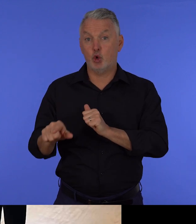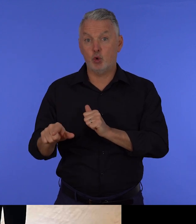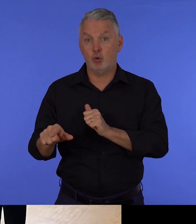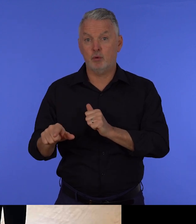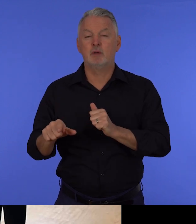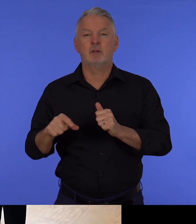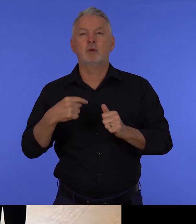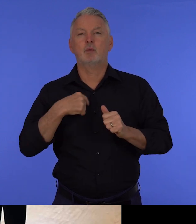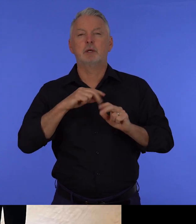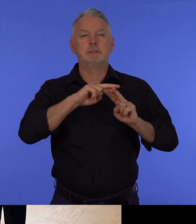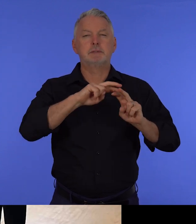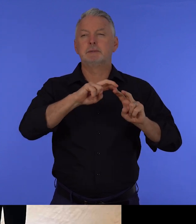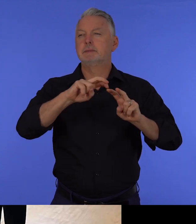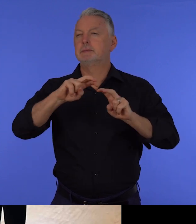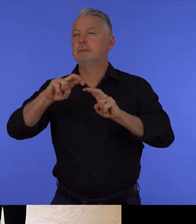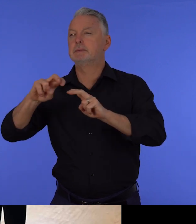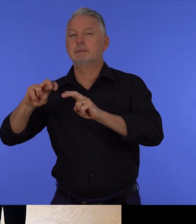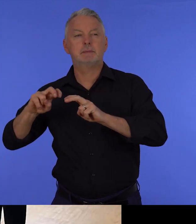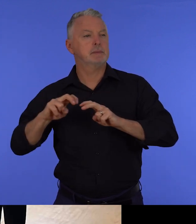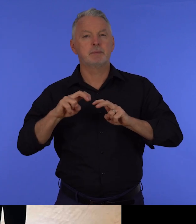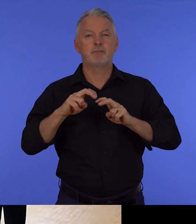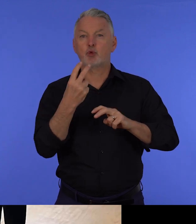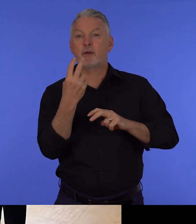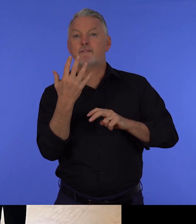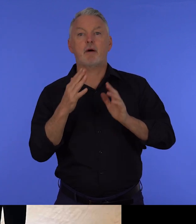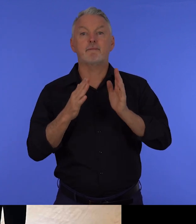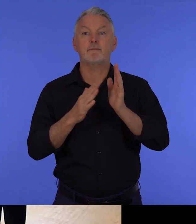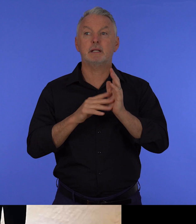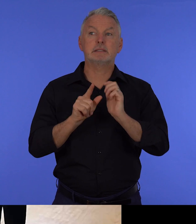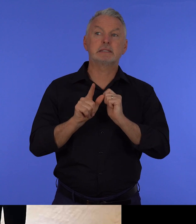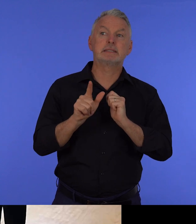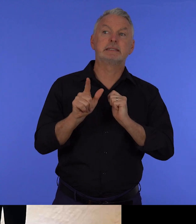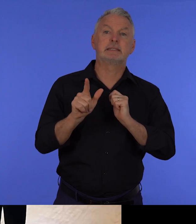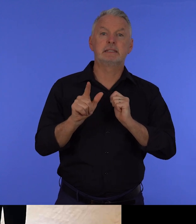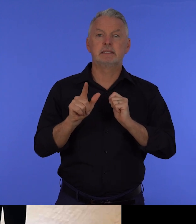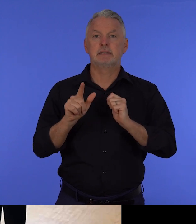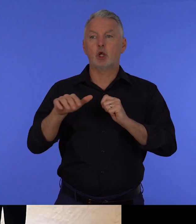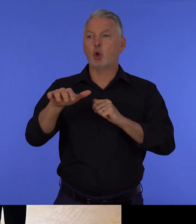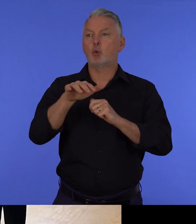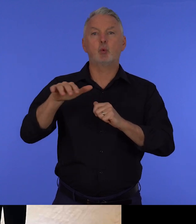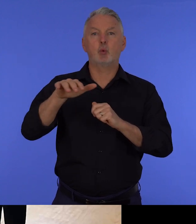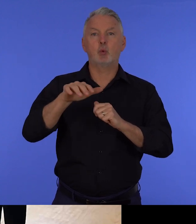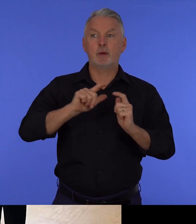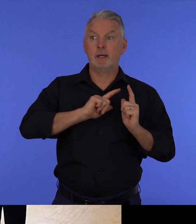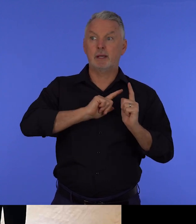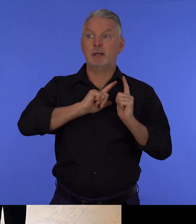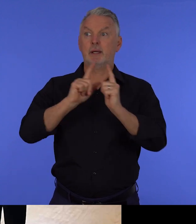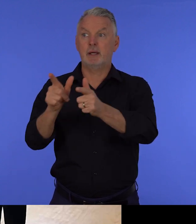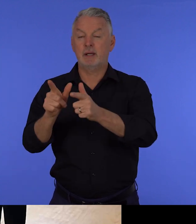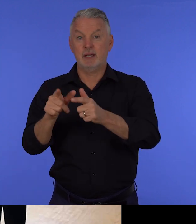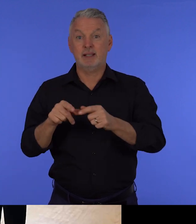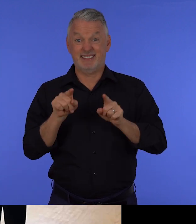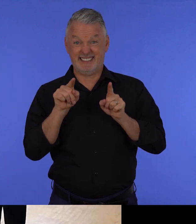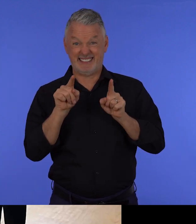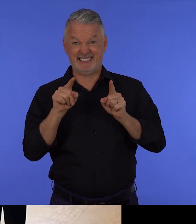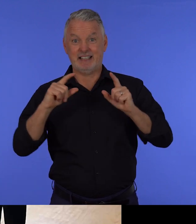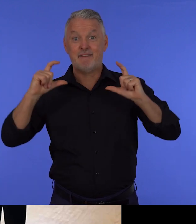that were going to be the right fit for Aubrey. So we travel about 25 minutes to a local Scout